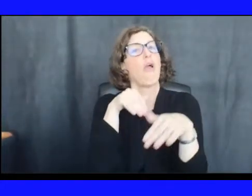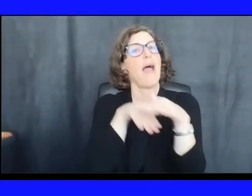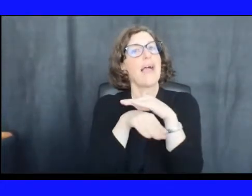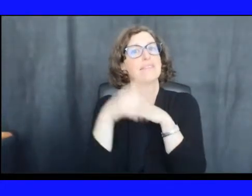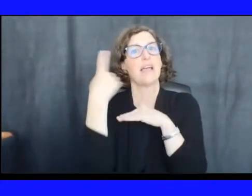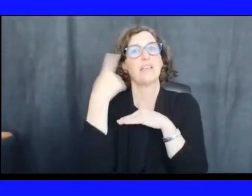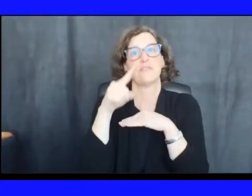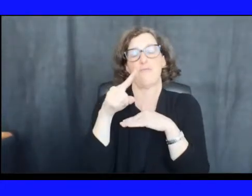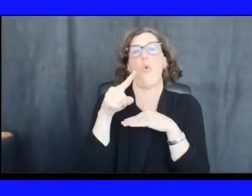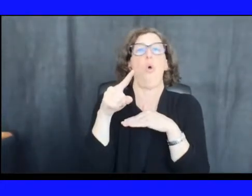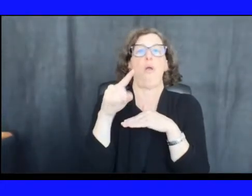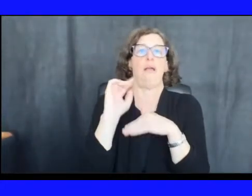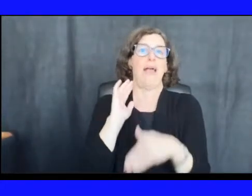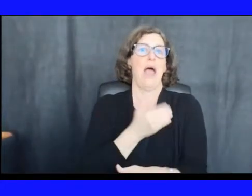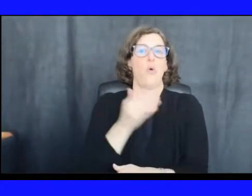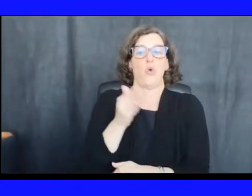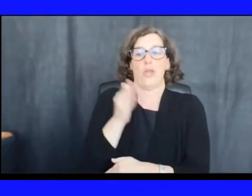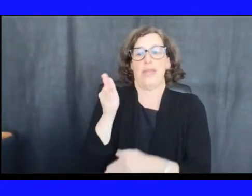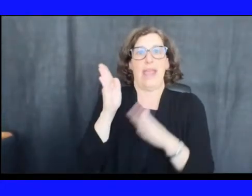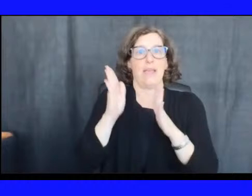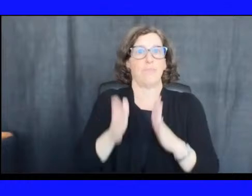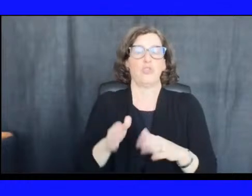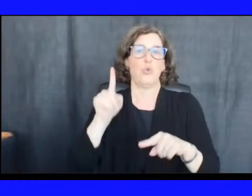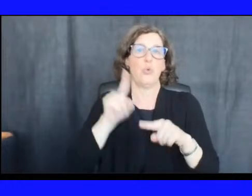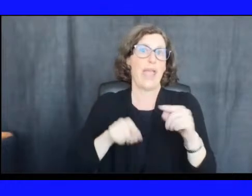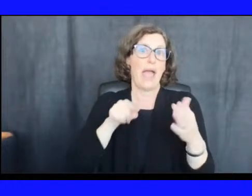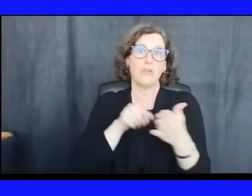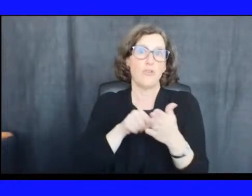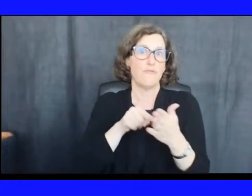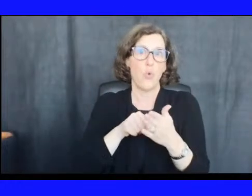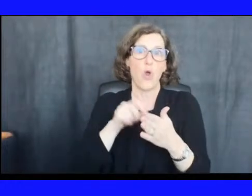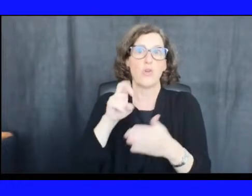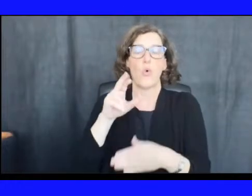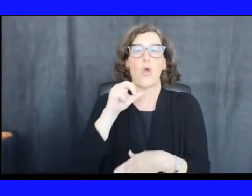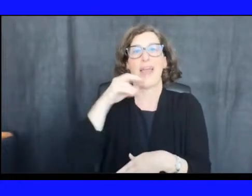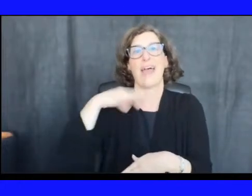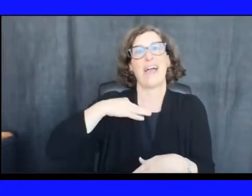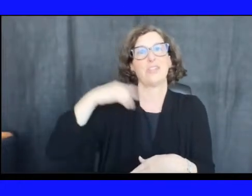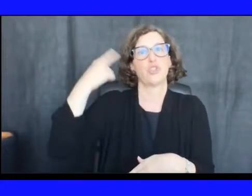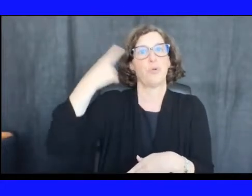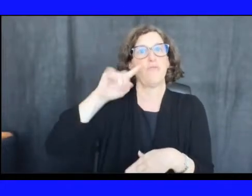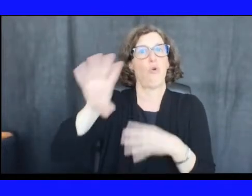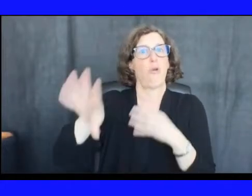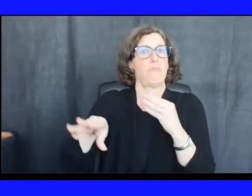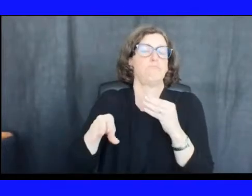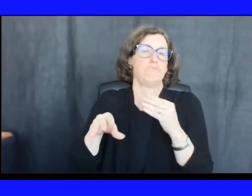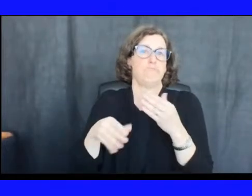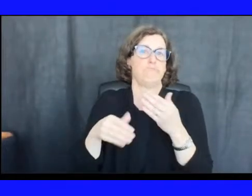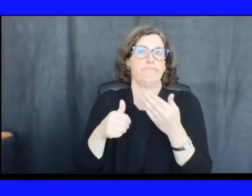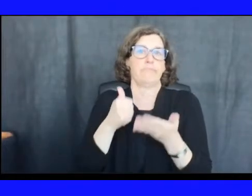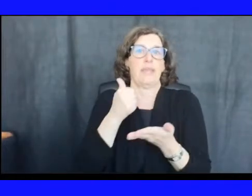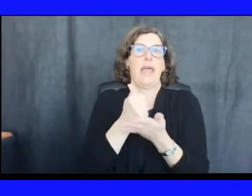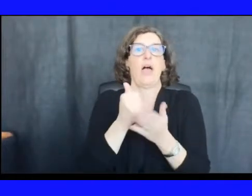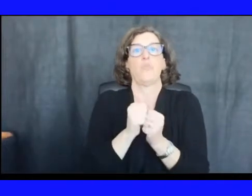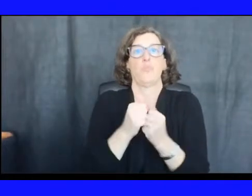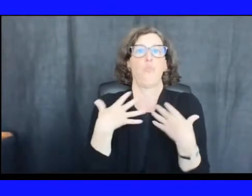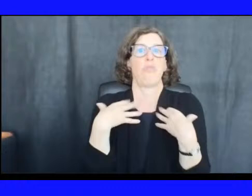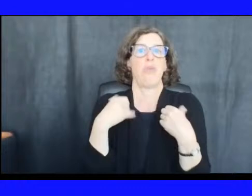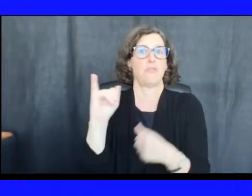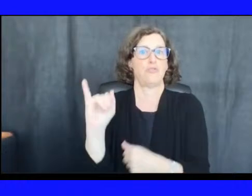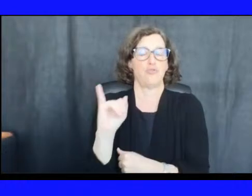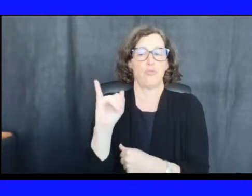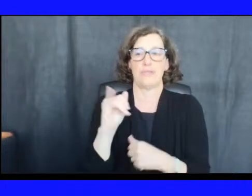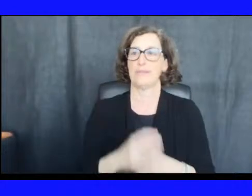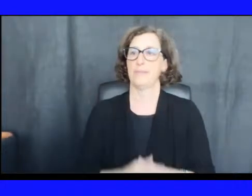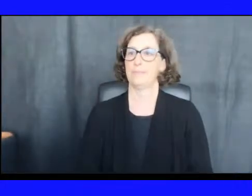counselors, registration staff, and others who have helped the percentage of our uninsured patients who are either getting enrolled